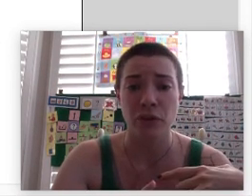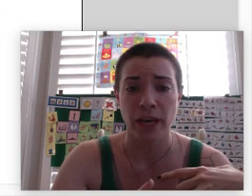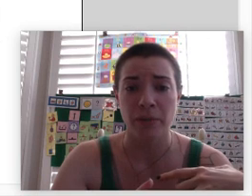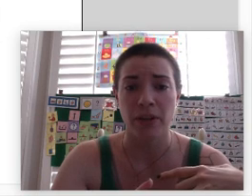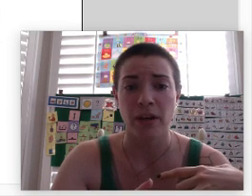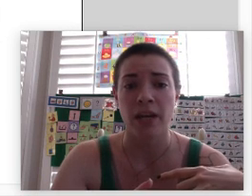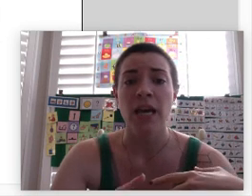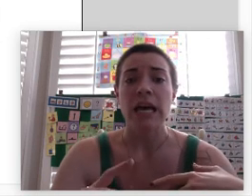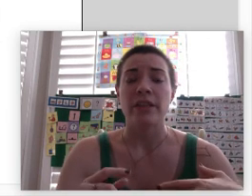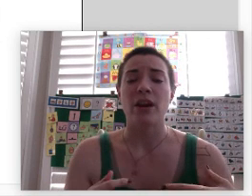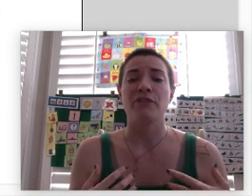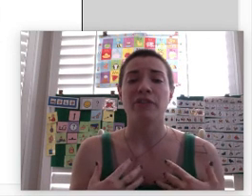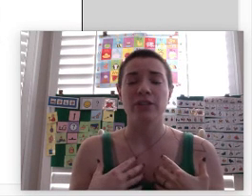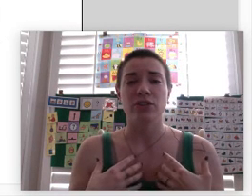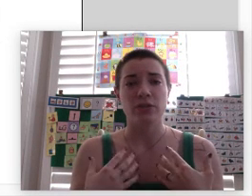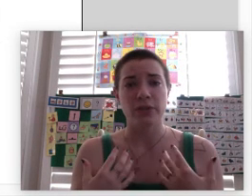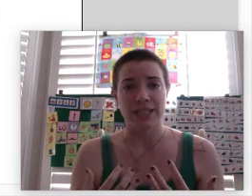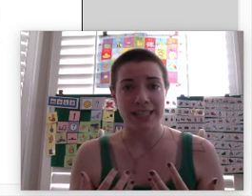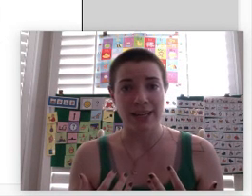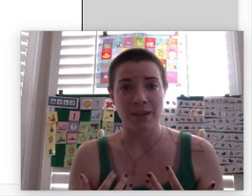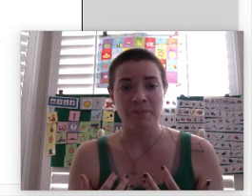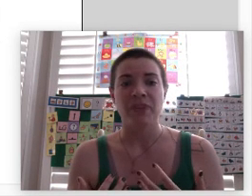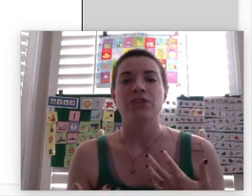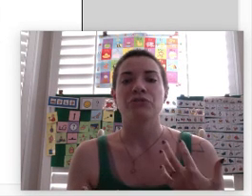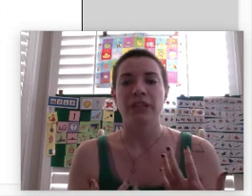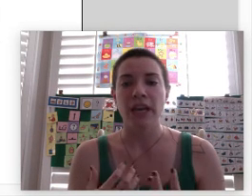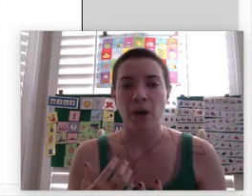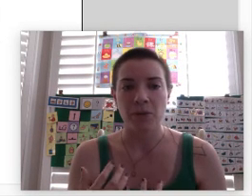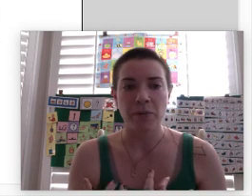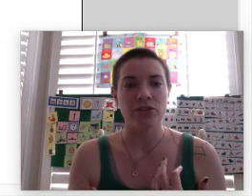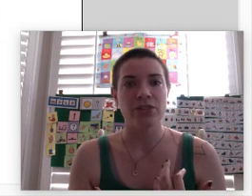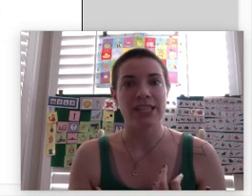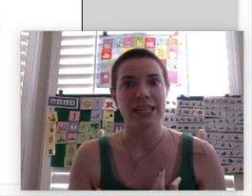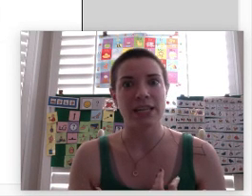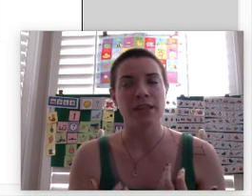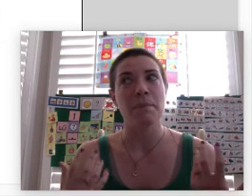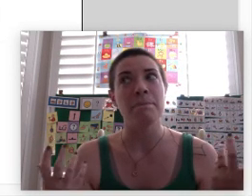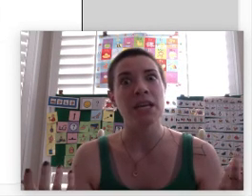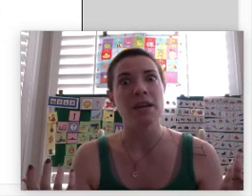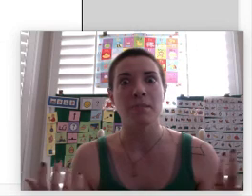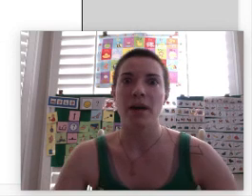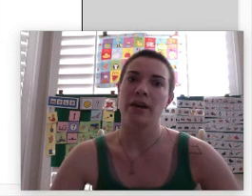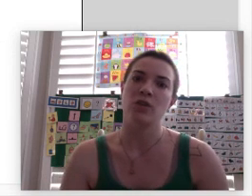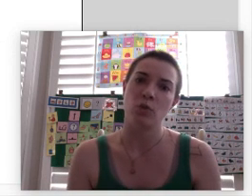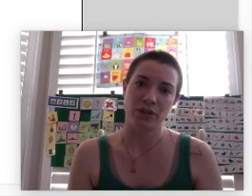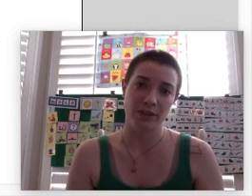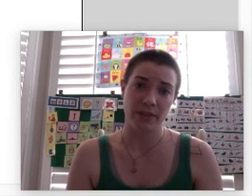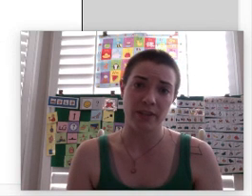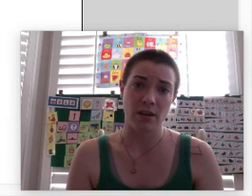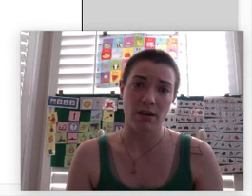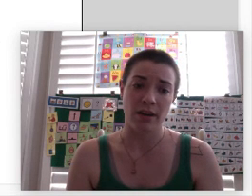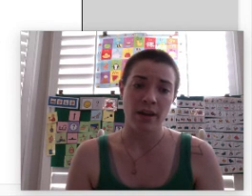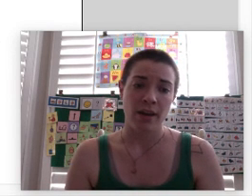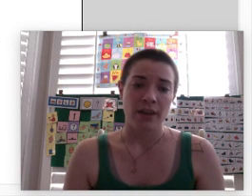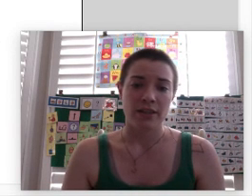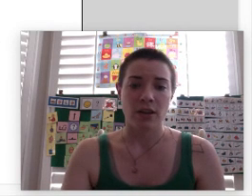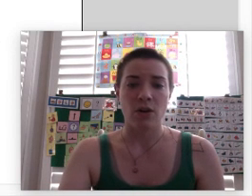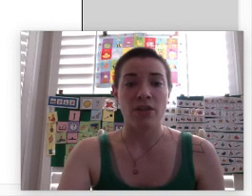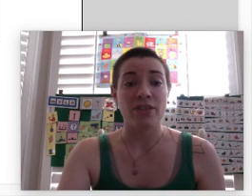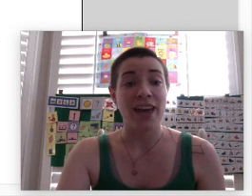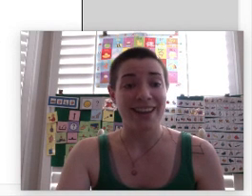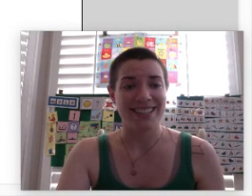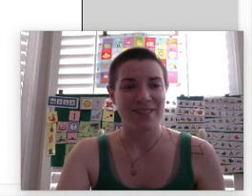fringe vocabulary that our friends are used to seeing to really help them understand the meaning behind the words of the song.